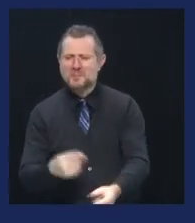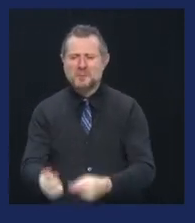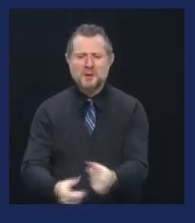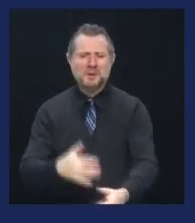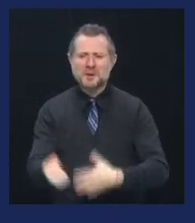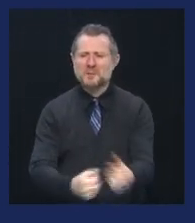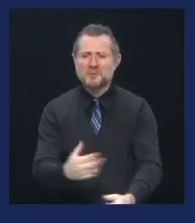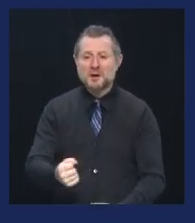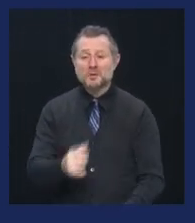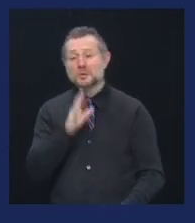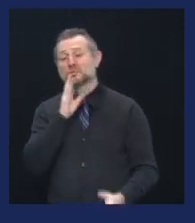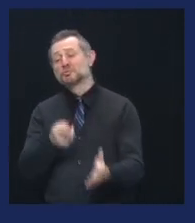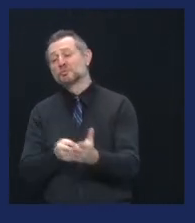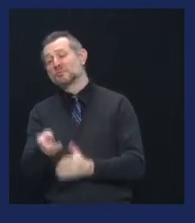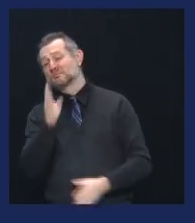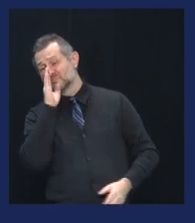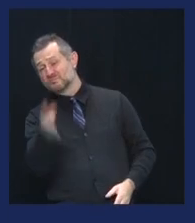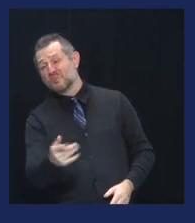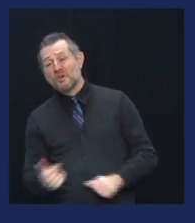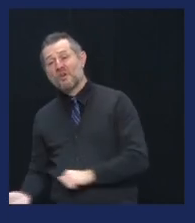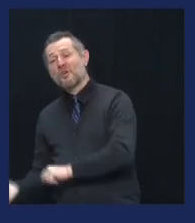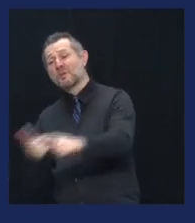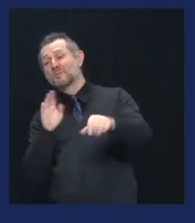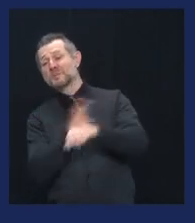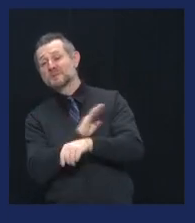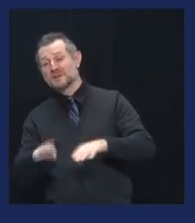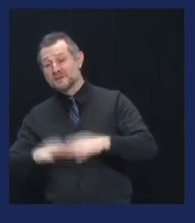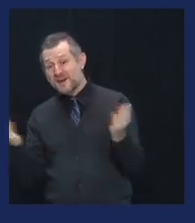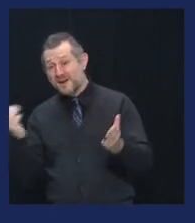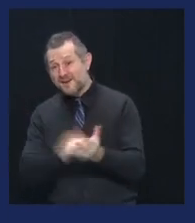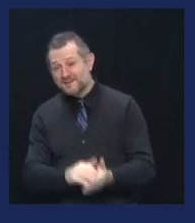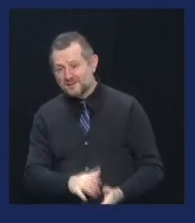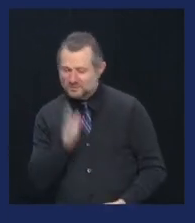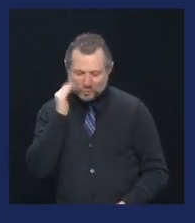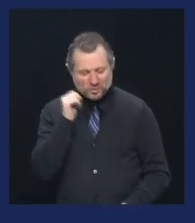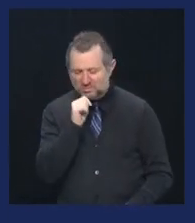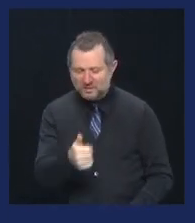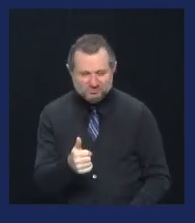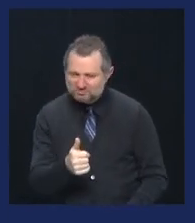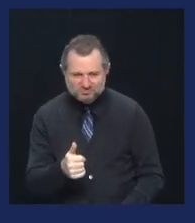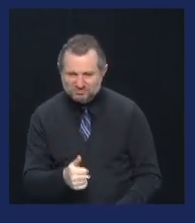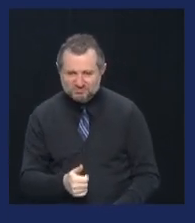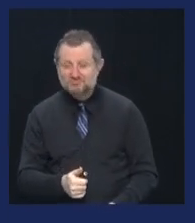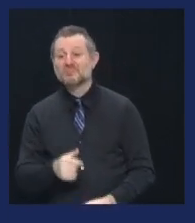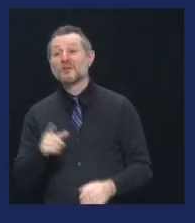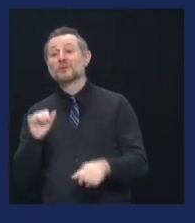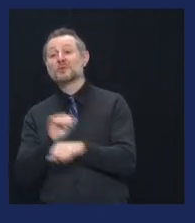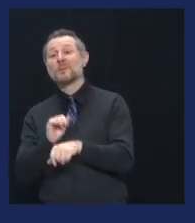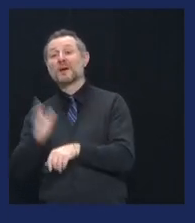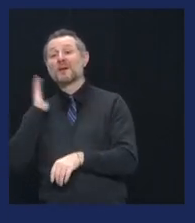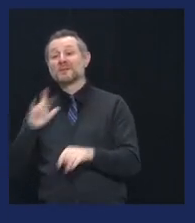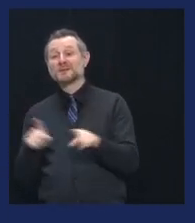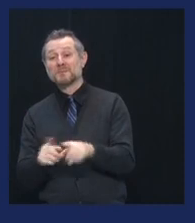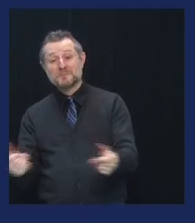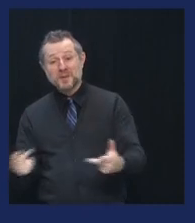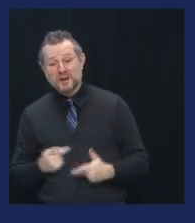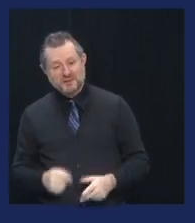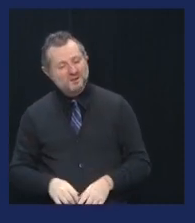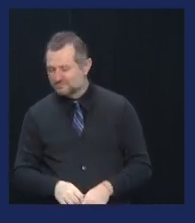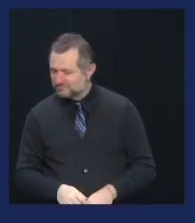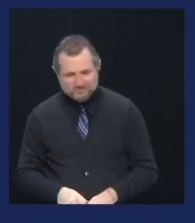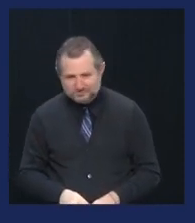businesses will reopen, and not all jobs are coming back as they were. Some of the changes we have seen this